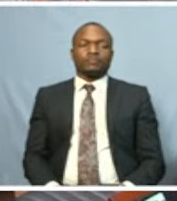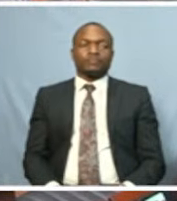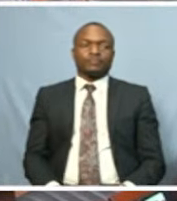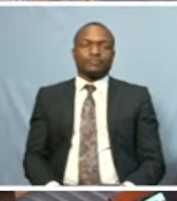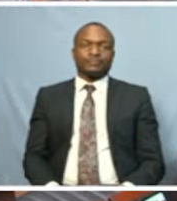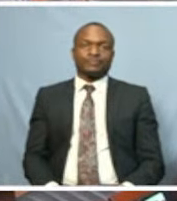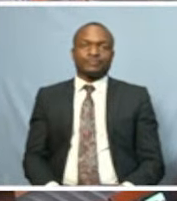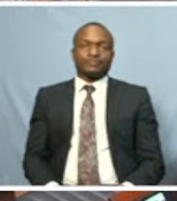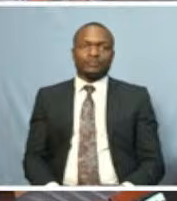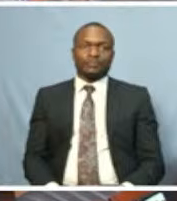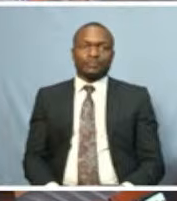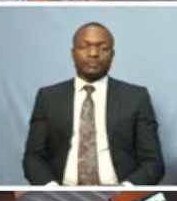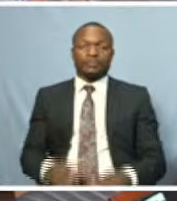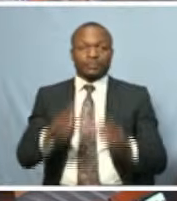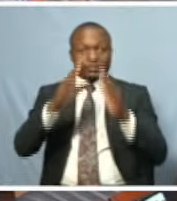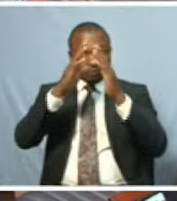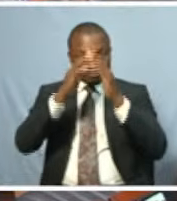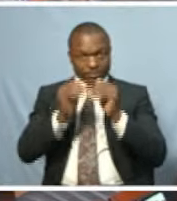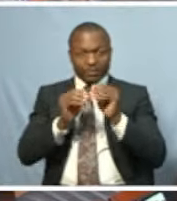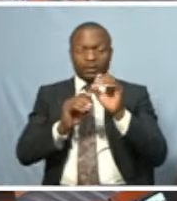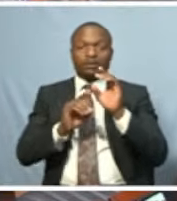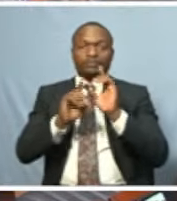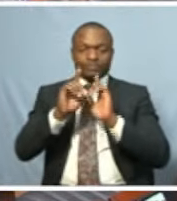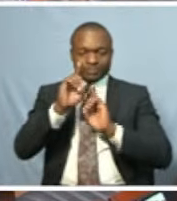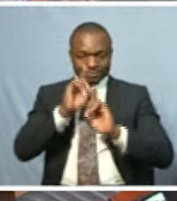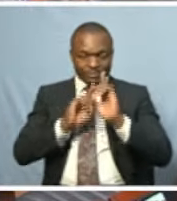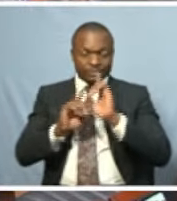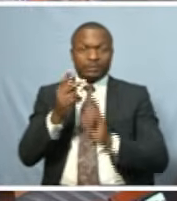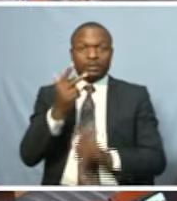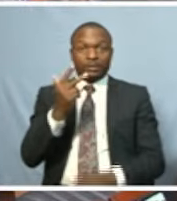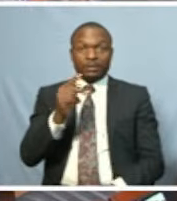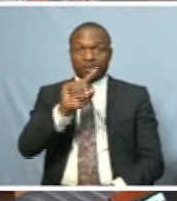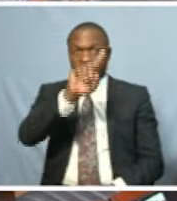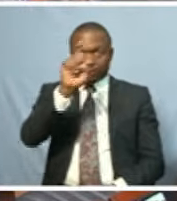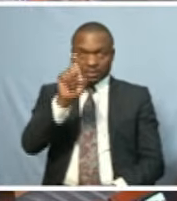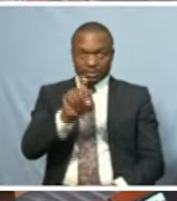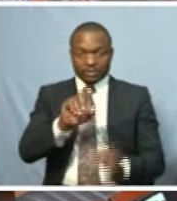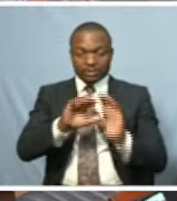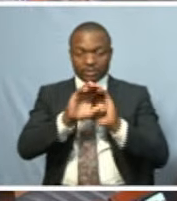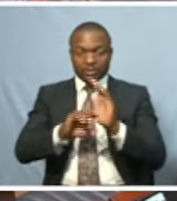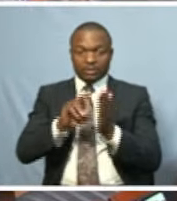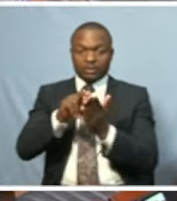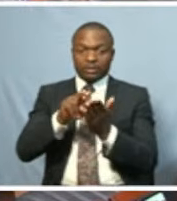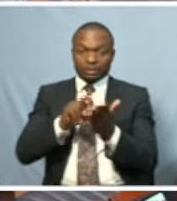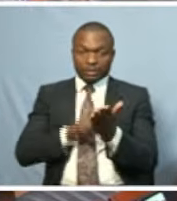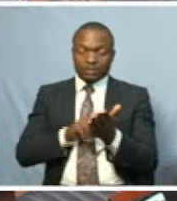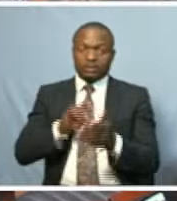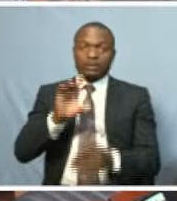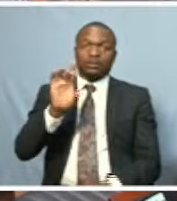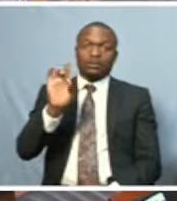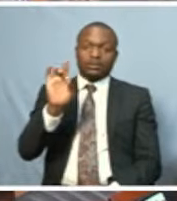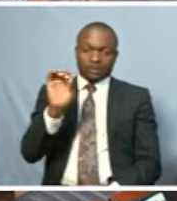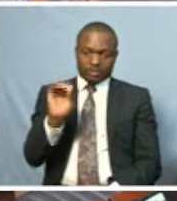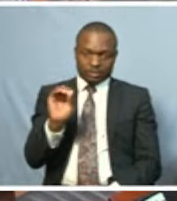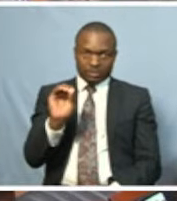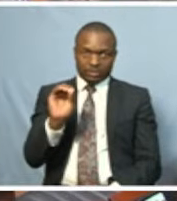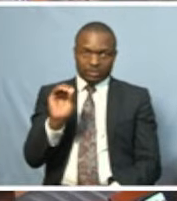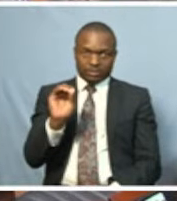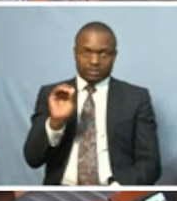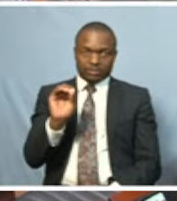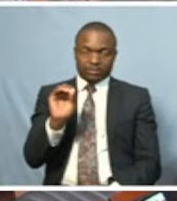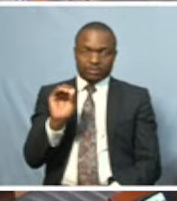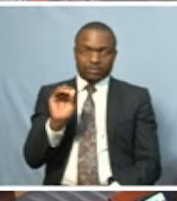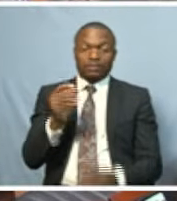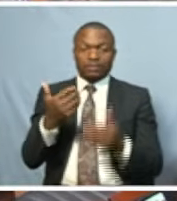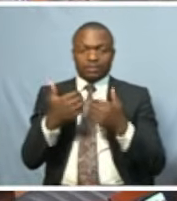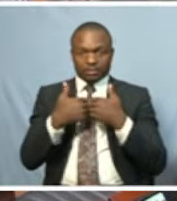And so the House also considered 3 questions for answer understanding order number 80. And of course, we did